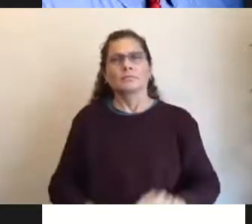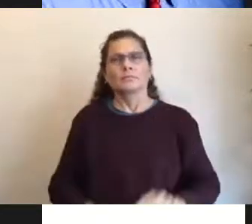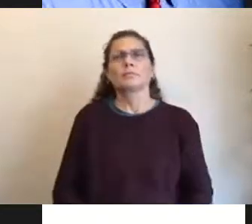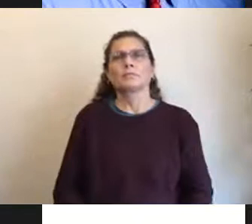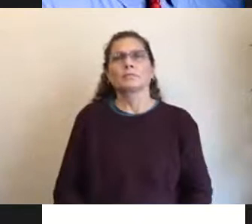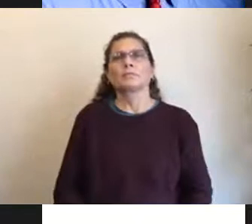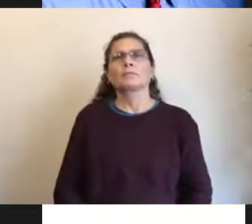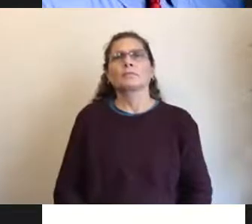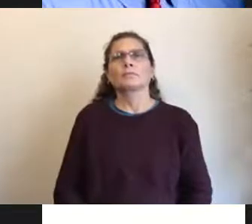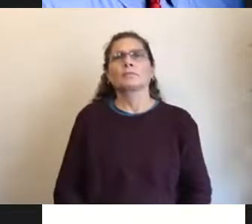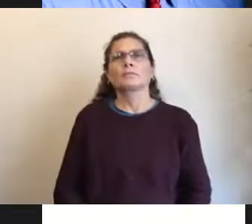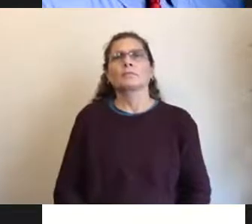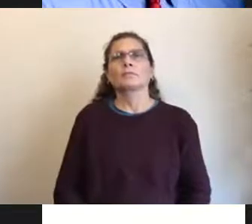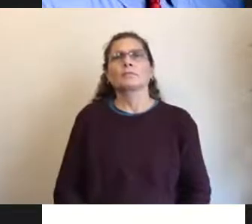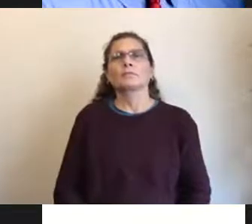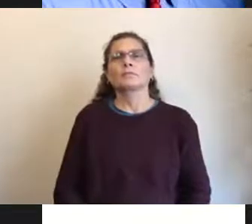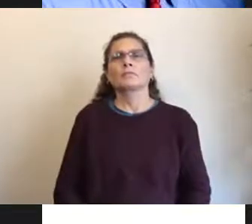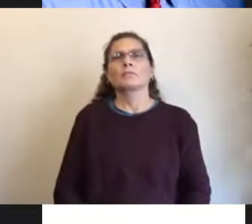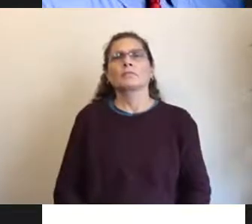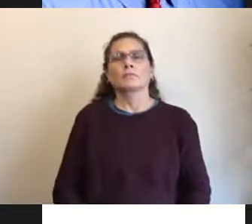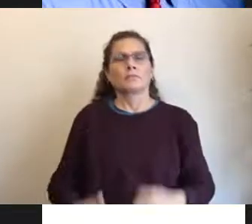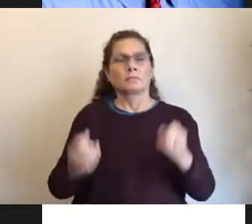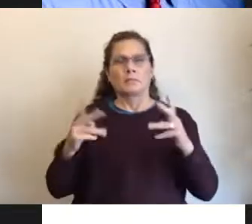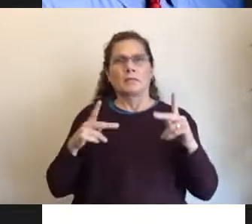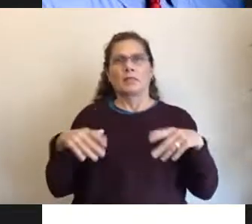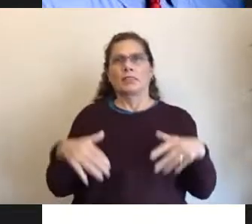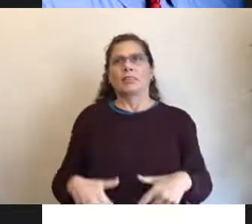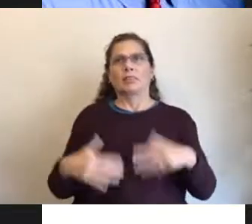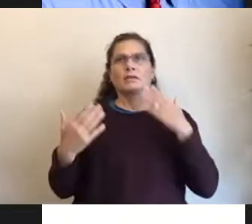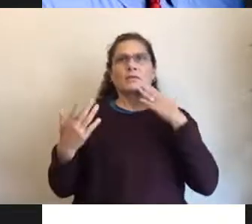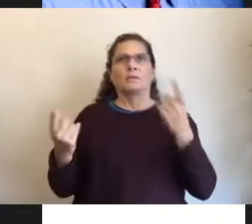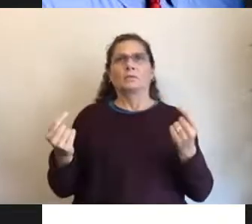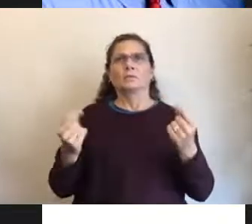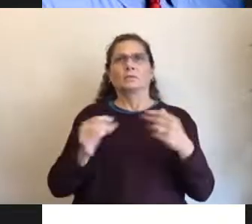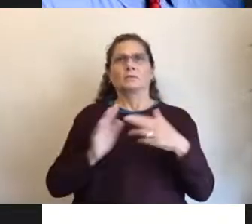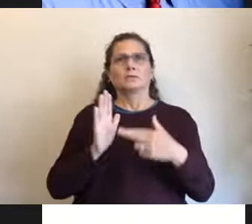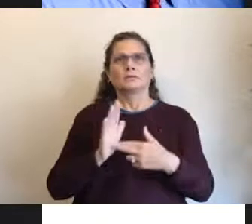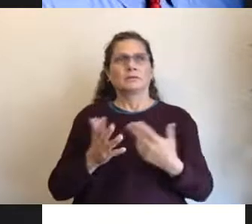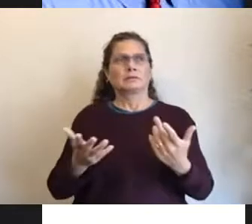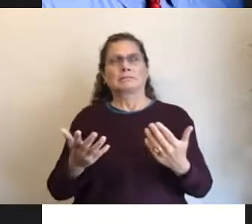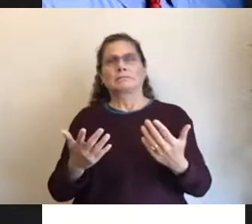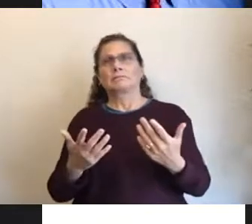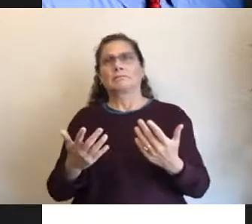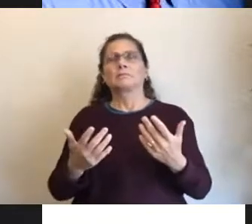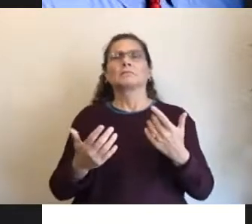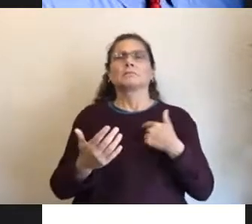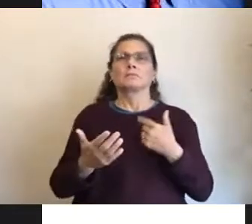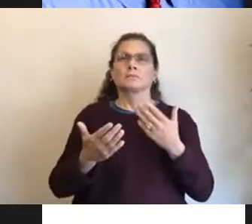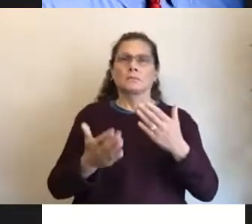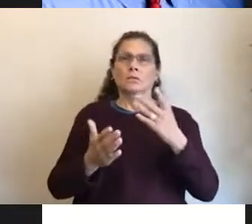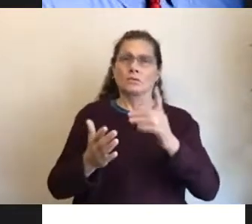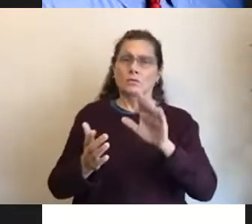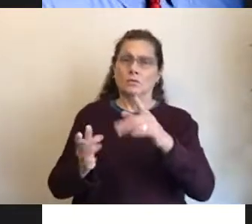marketplace coverage. We suggest consumers be prepared when signing up for health coverage